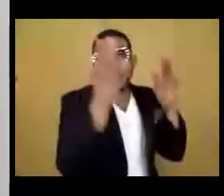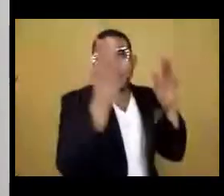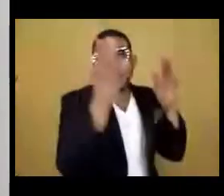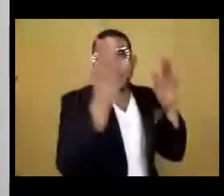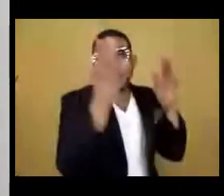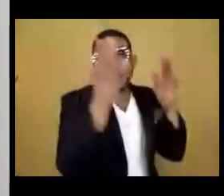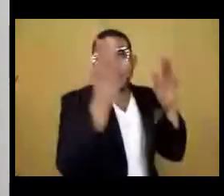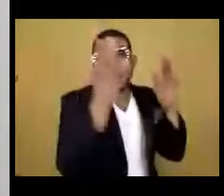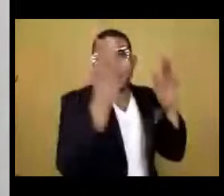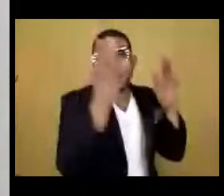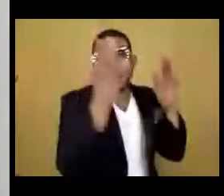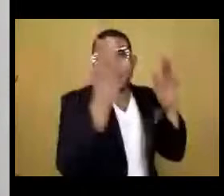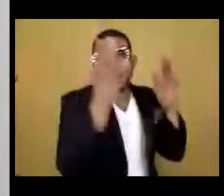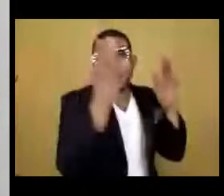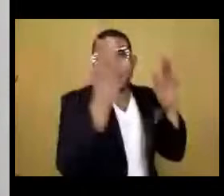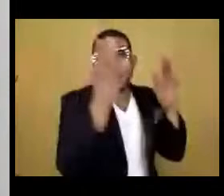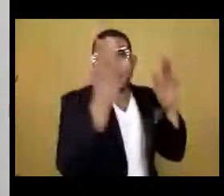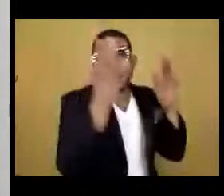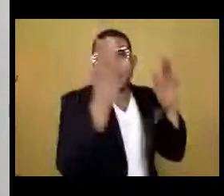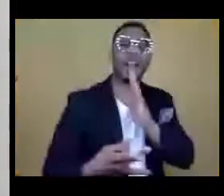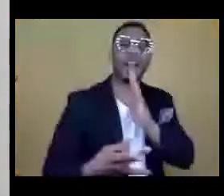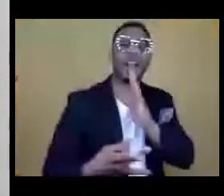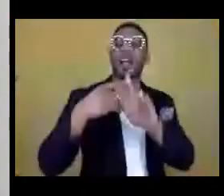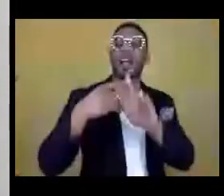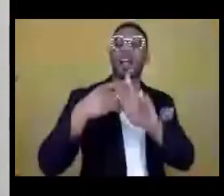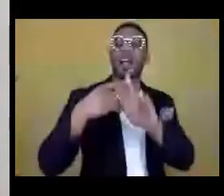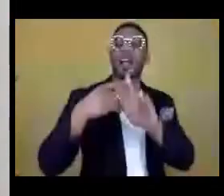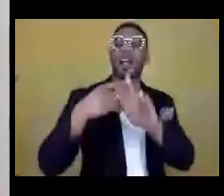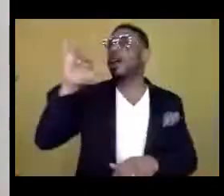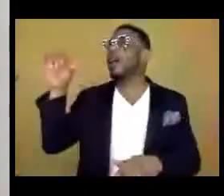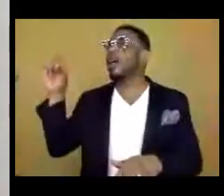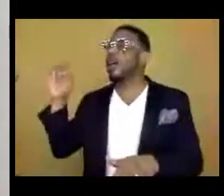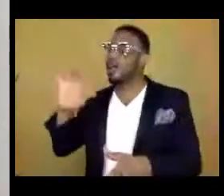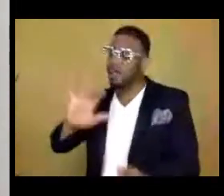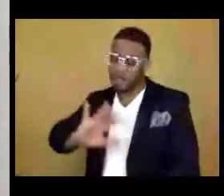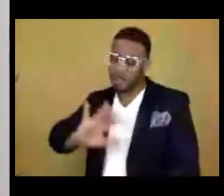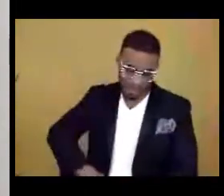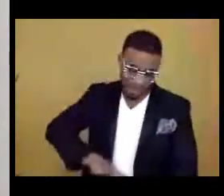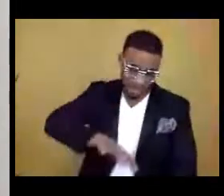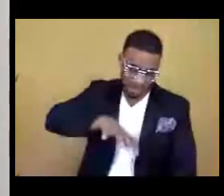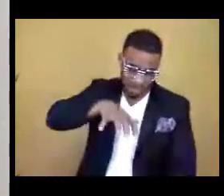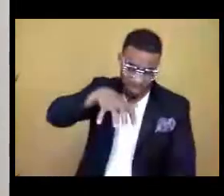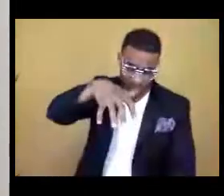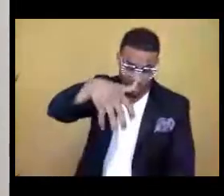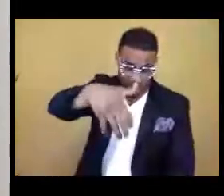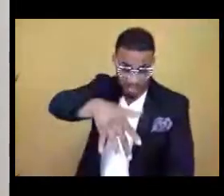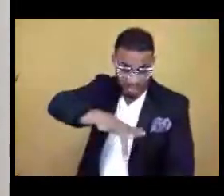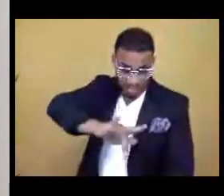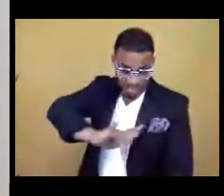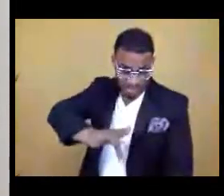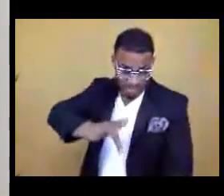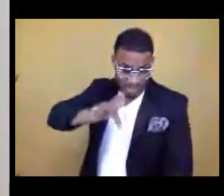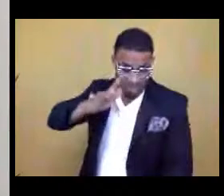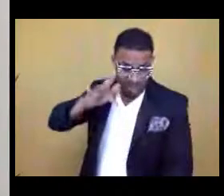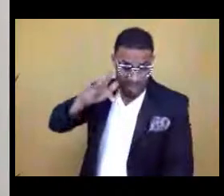like oil from Mary's alabaster box.